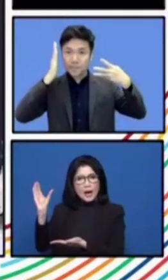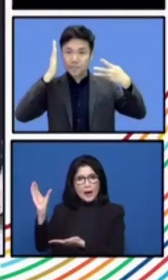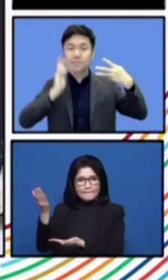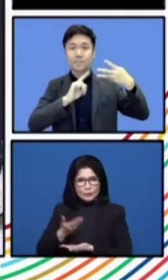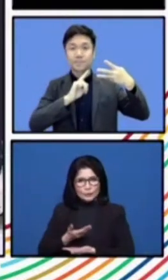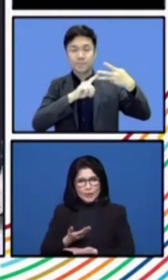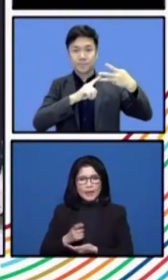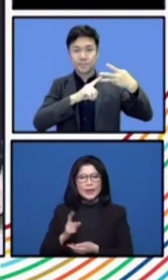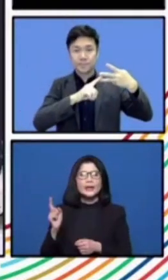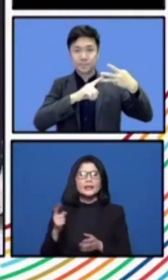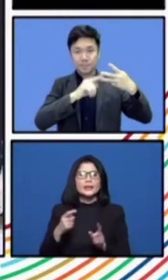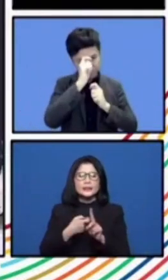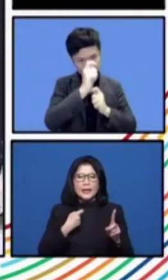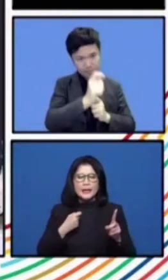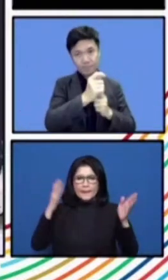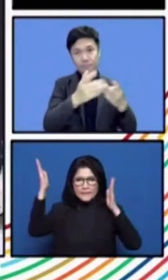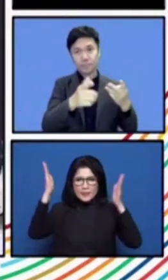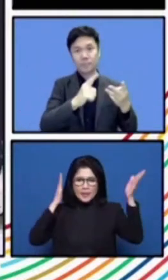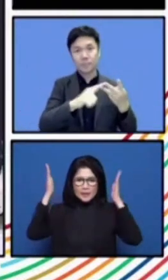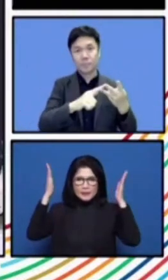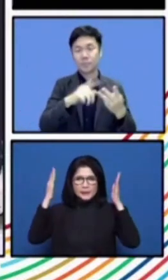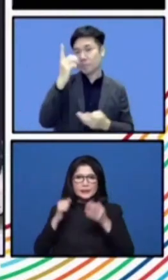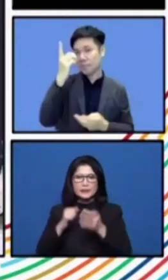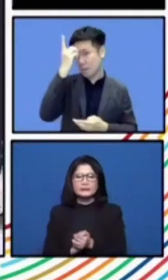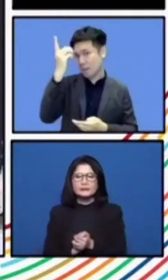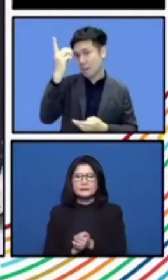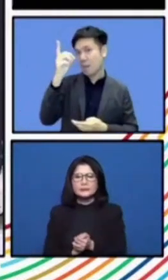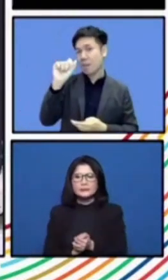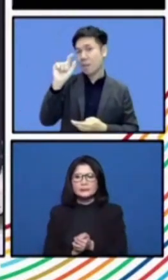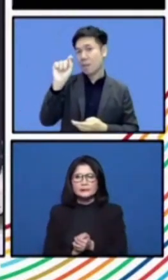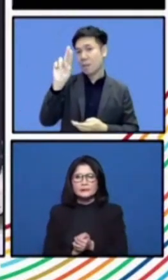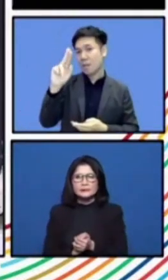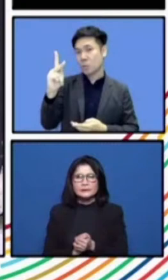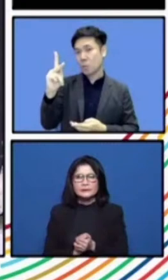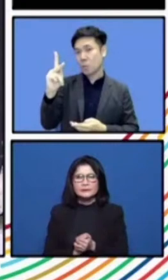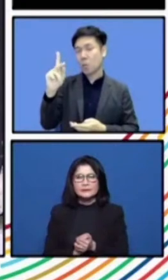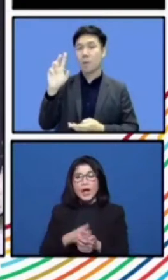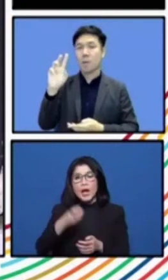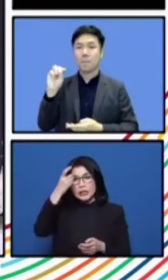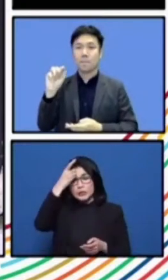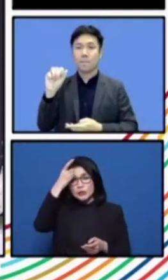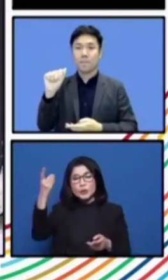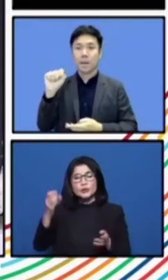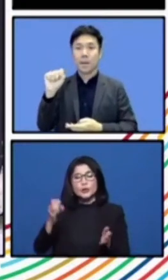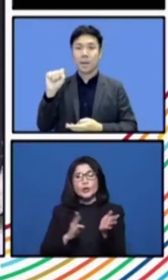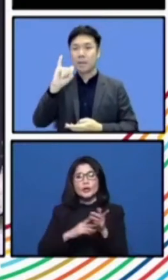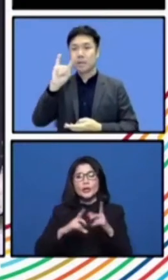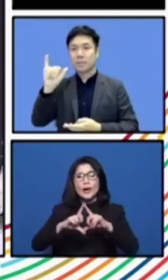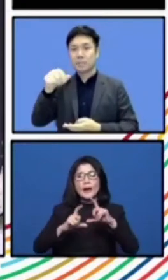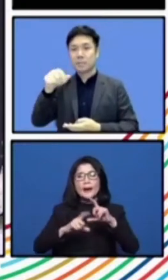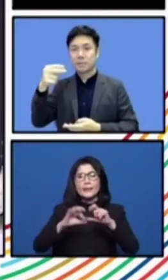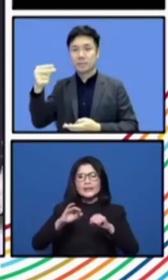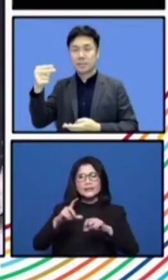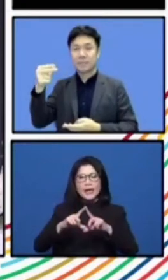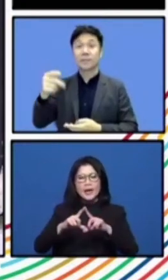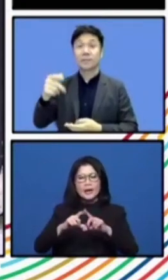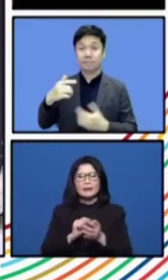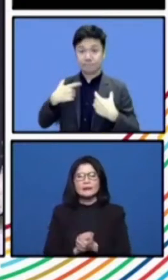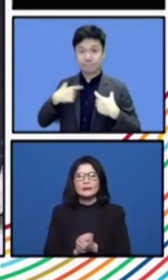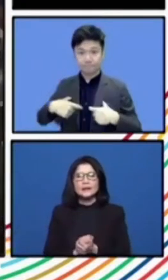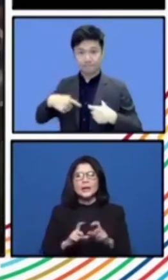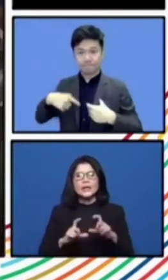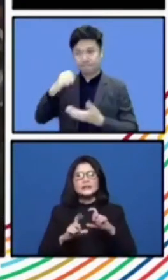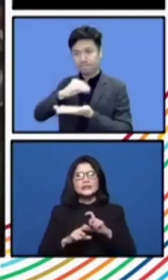delegate Dr Amasia she is Yusuf Secretary General minister of women and family Community Development